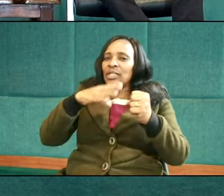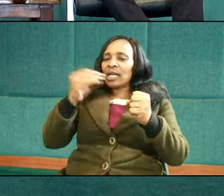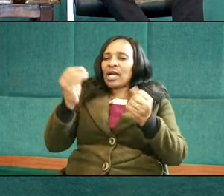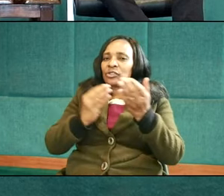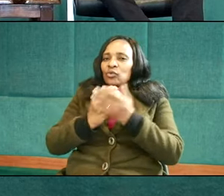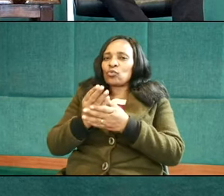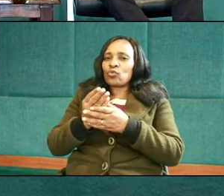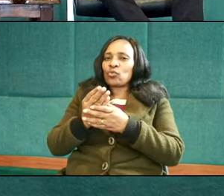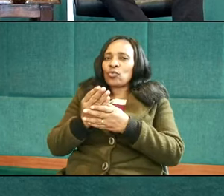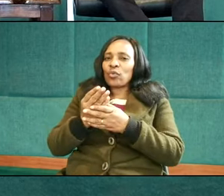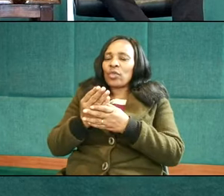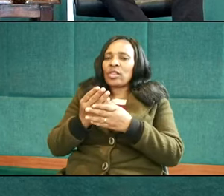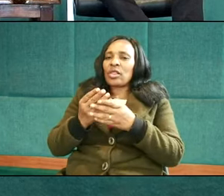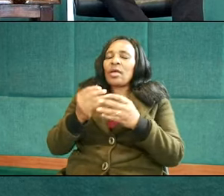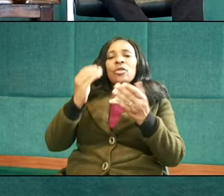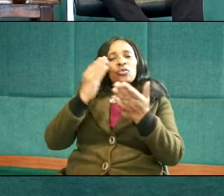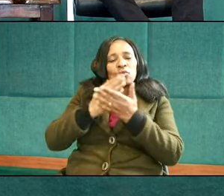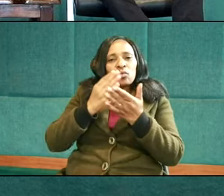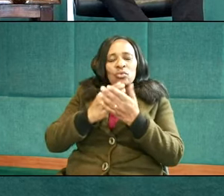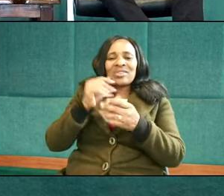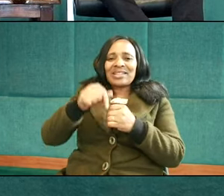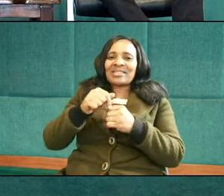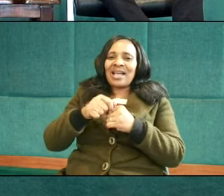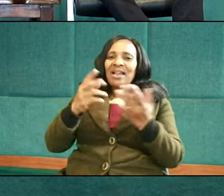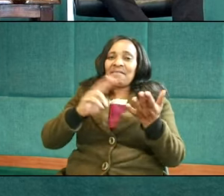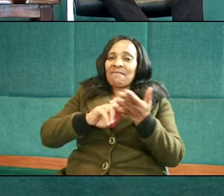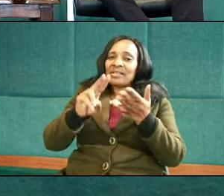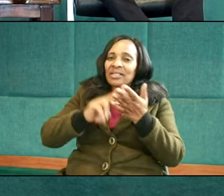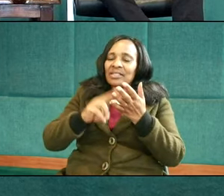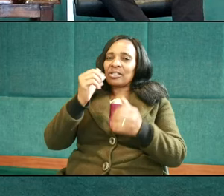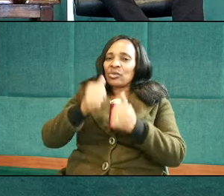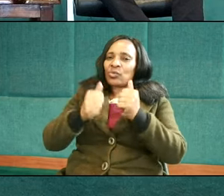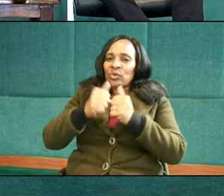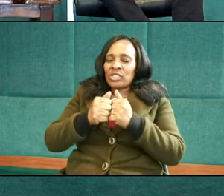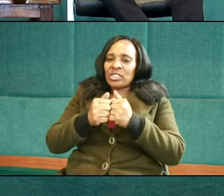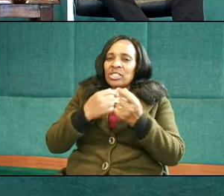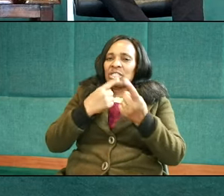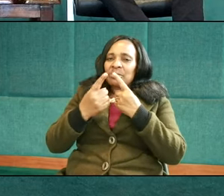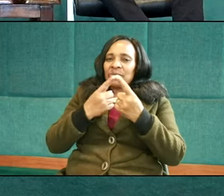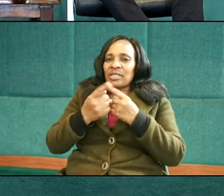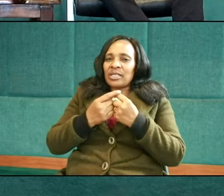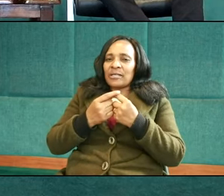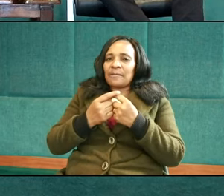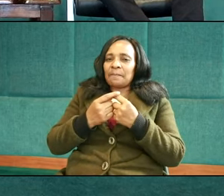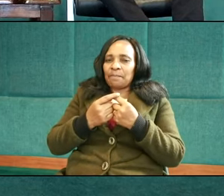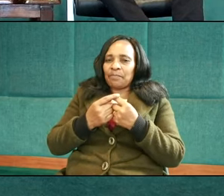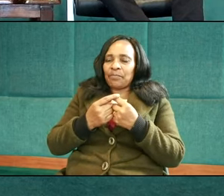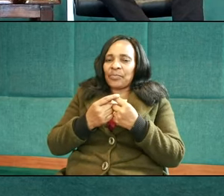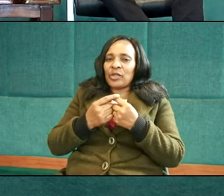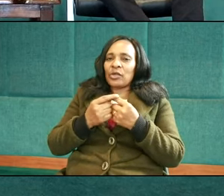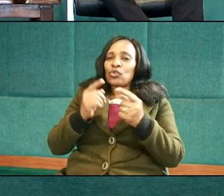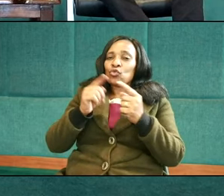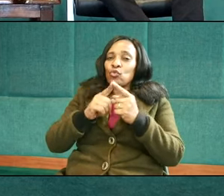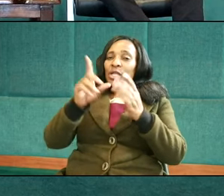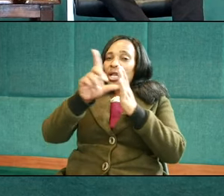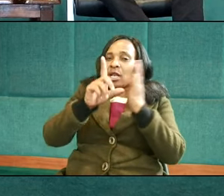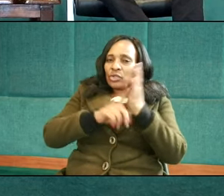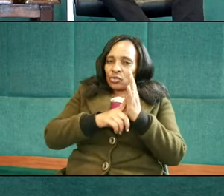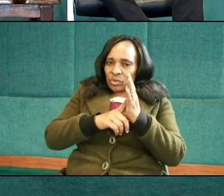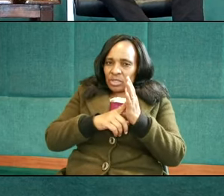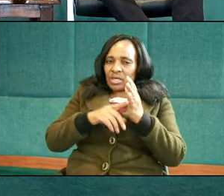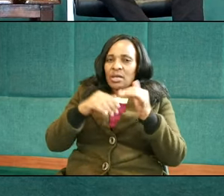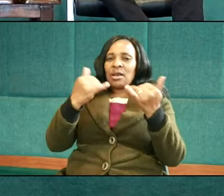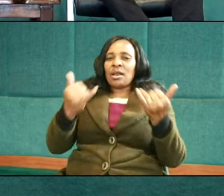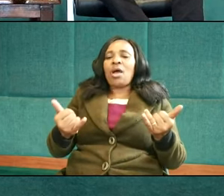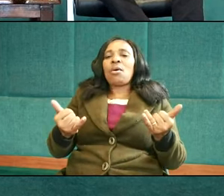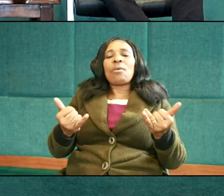now? Absolutely. So these are verses that really speak to the lesson at hand, but